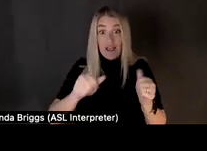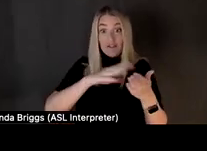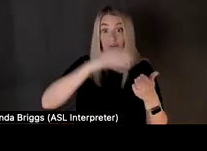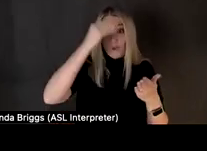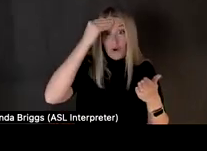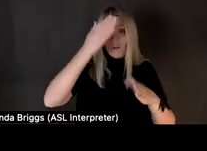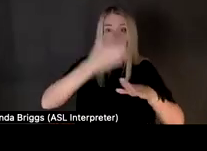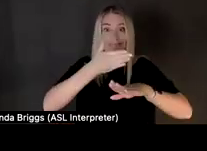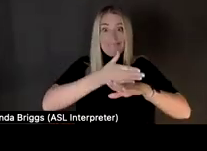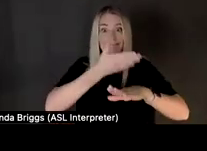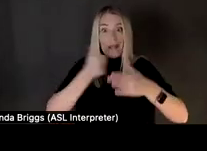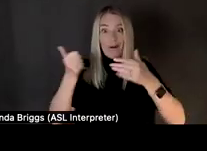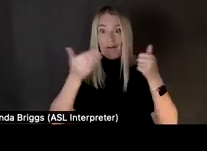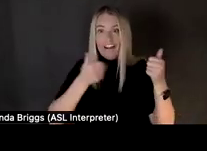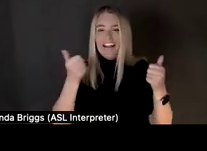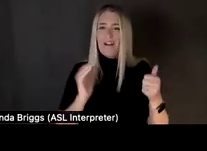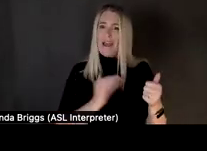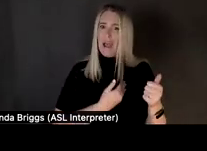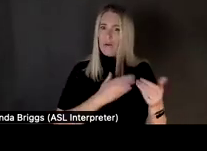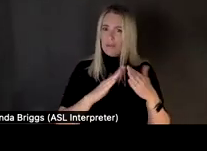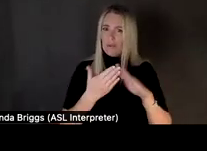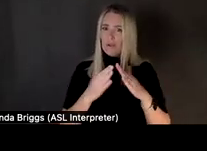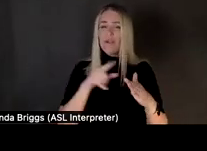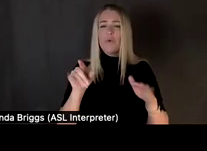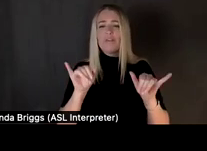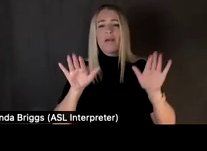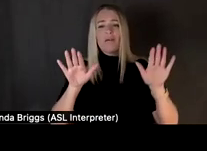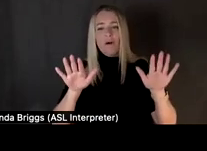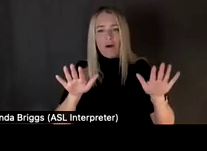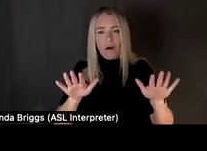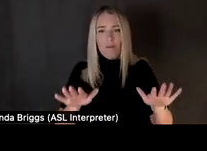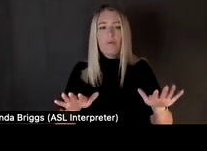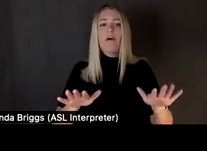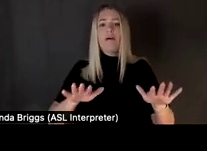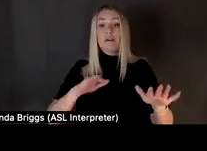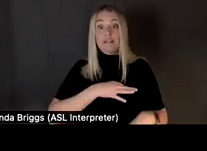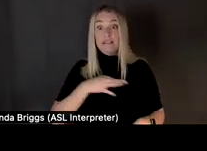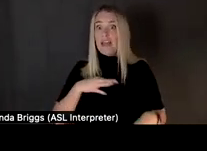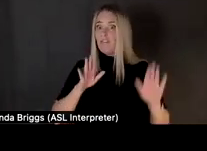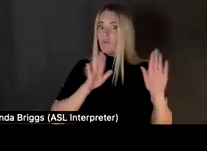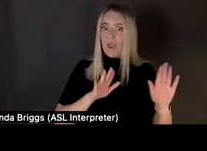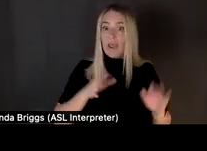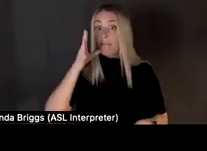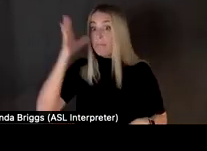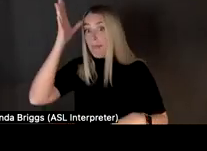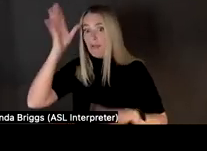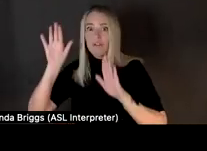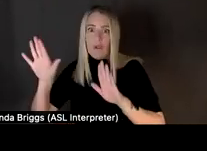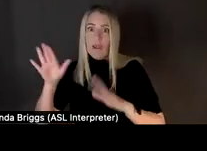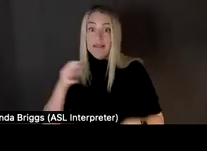the Einstein community a lot of credit for remaining calm. And the staff was great. The parents were great. The kids were